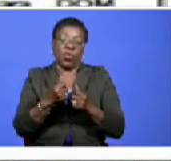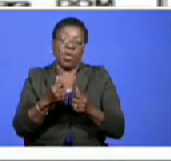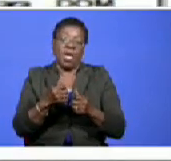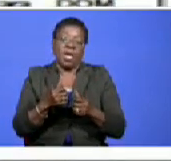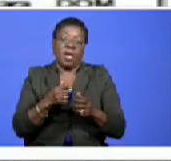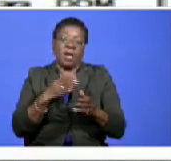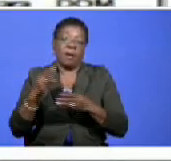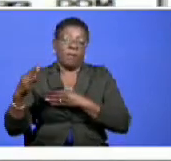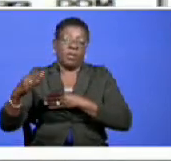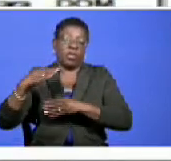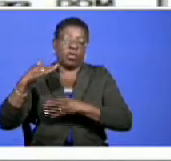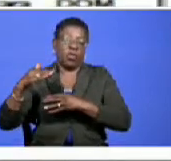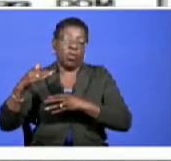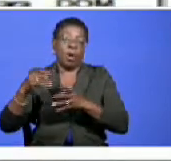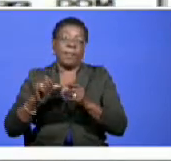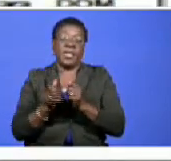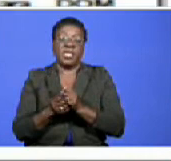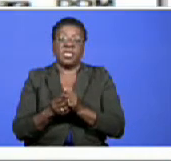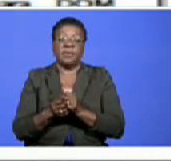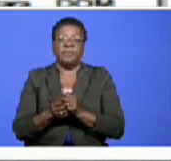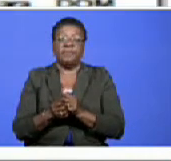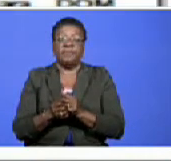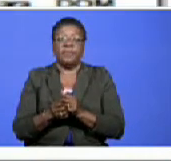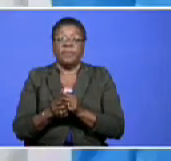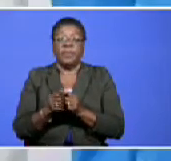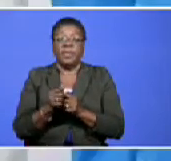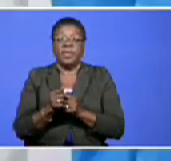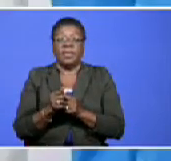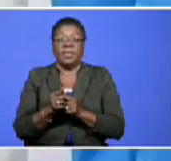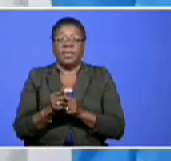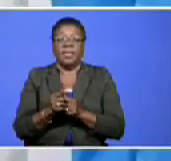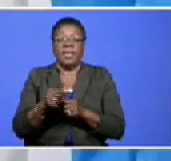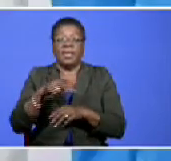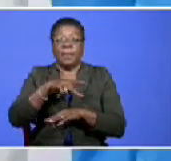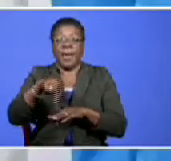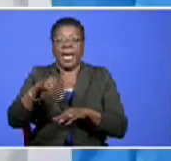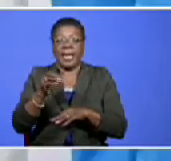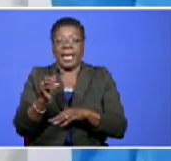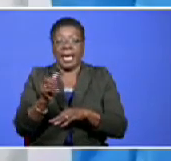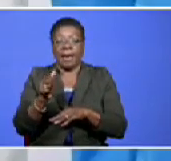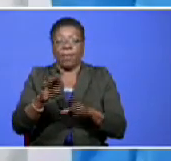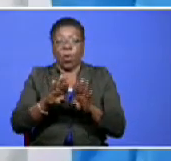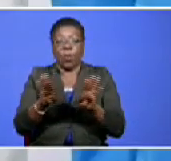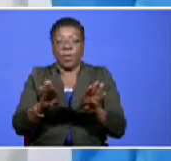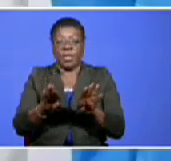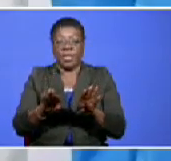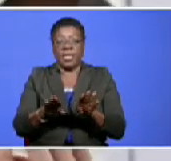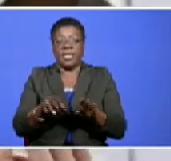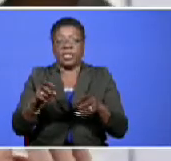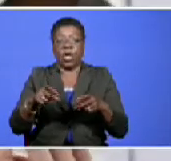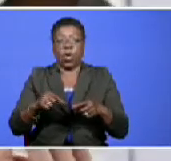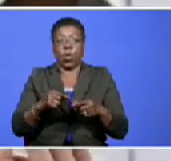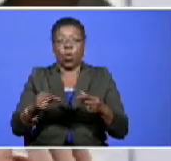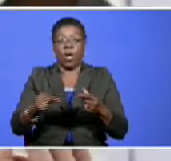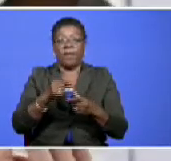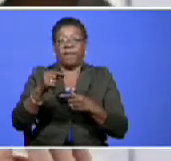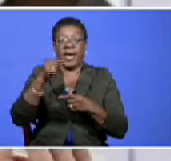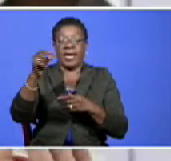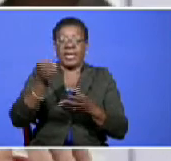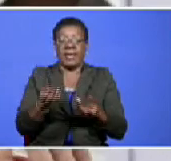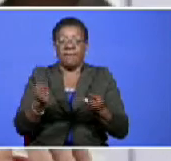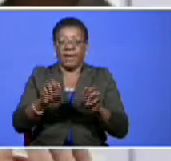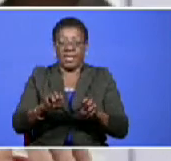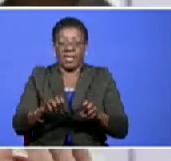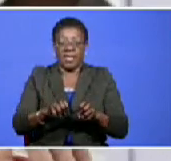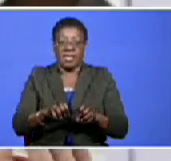Republic, where she lost out to eventual gold medalist Ana Rosa. The Pan Am Open is an Olympic qualification event, and so Cynthia has returned